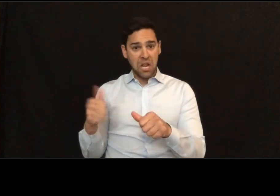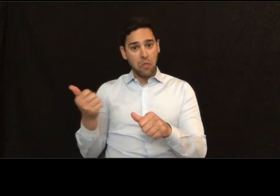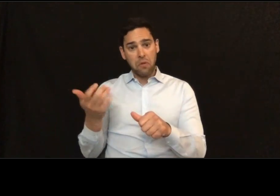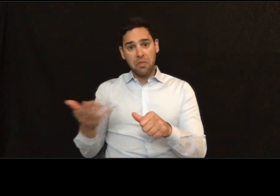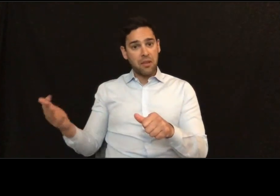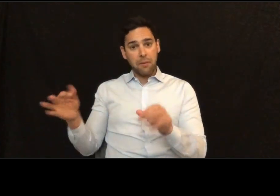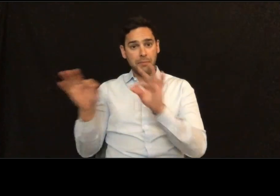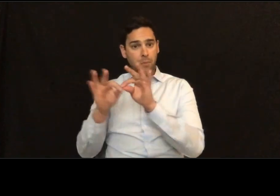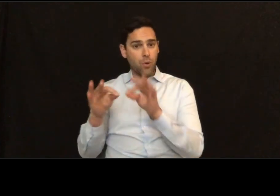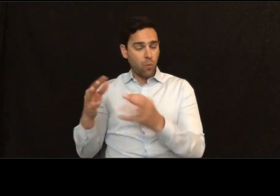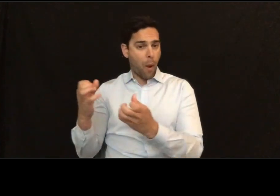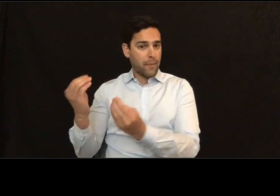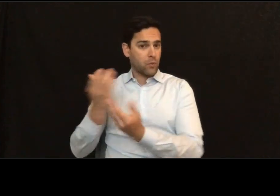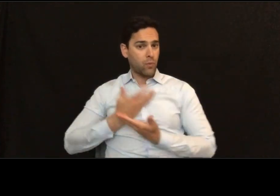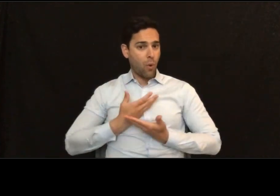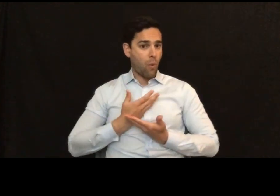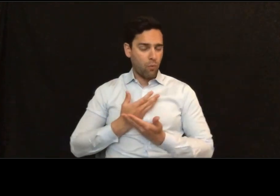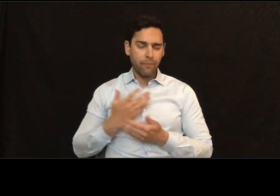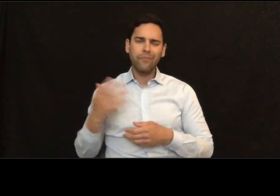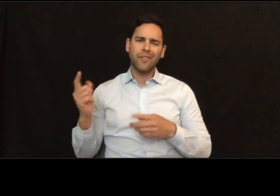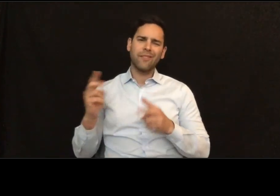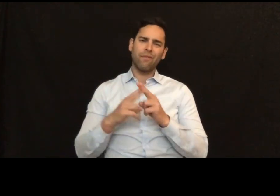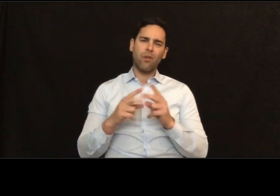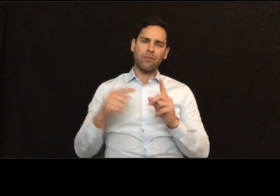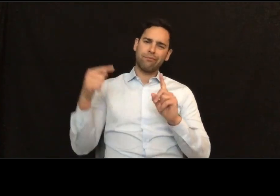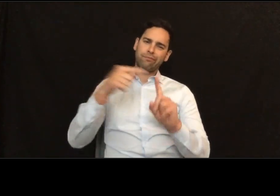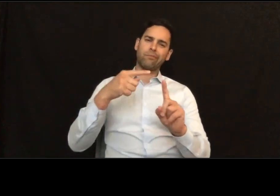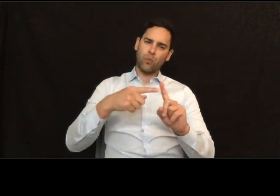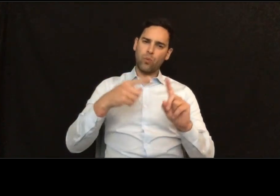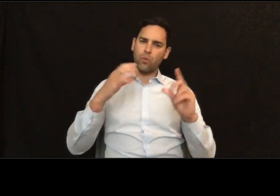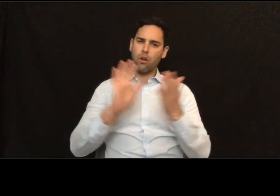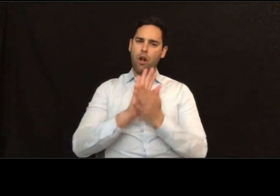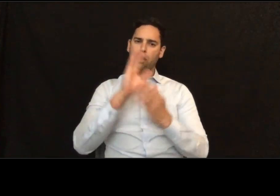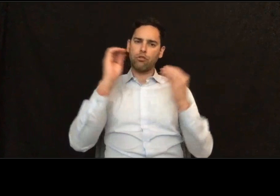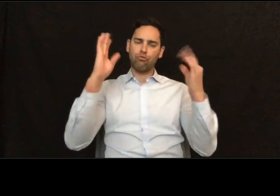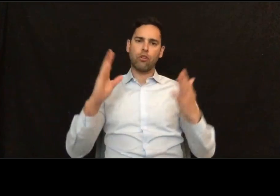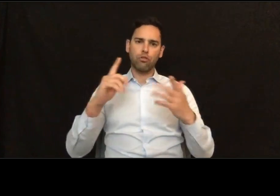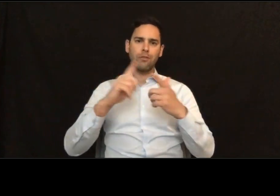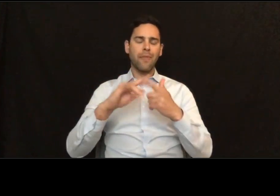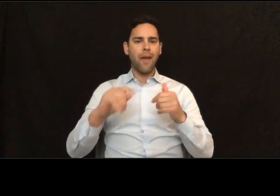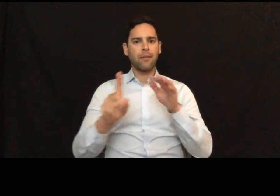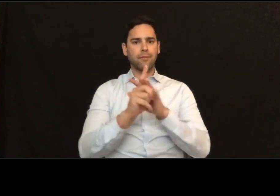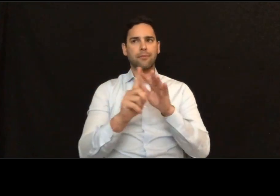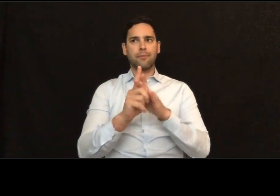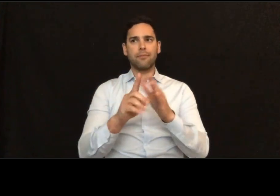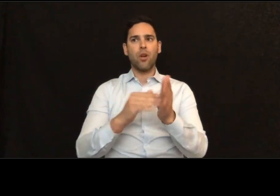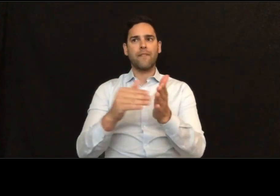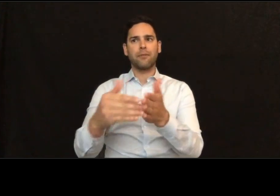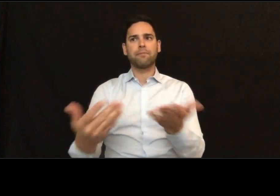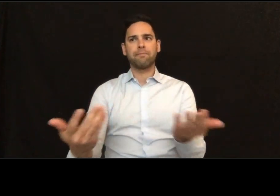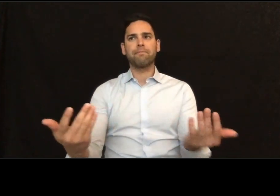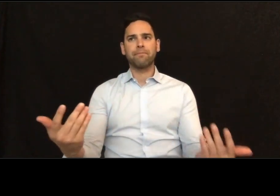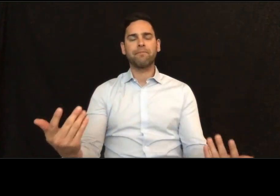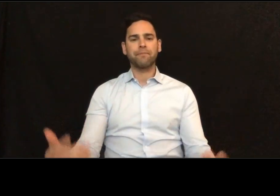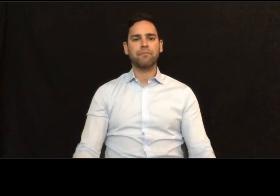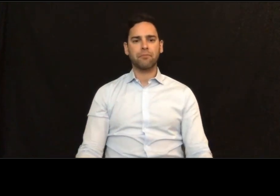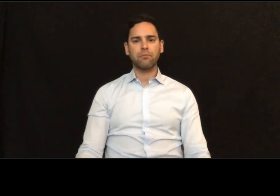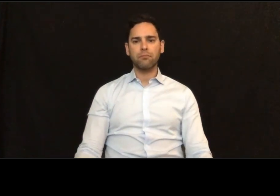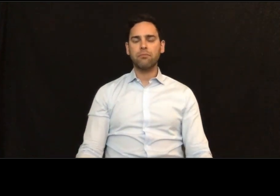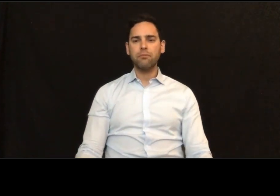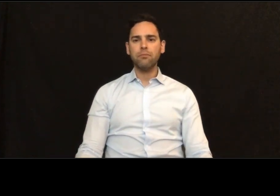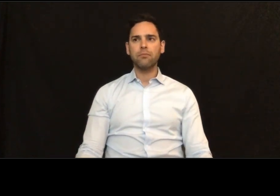very specific for being a college instructor, but it's one of the situations where it comes up a lot. Outside of being a college instructor, I